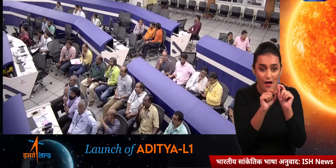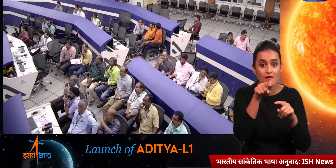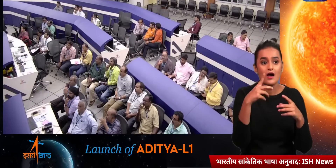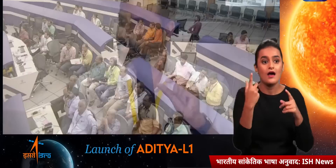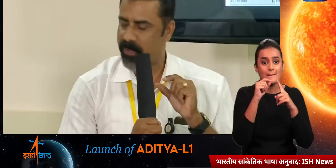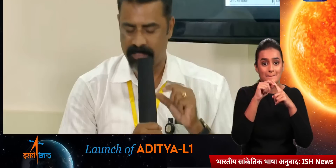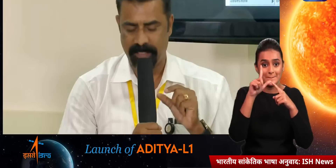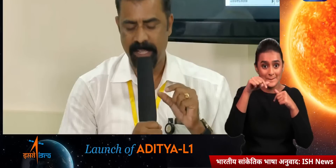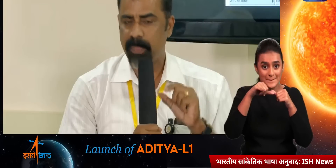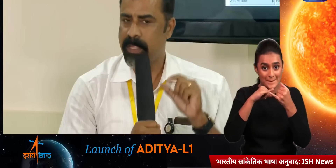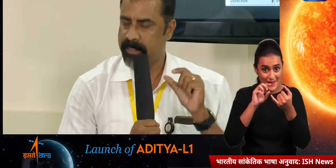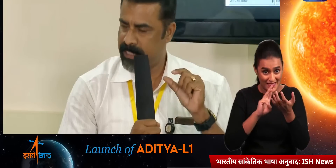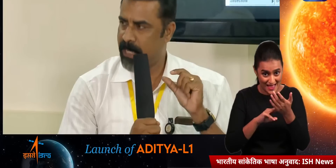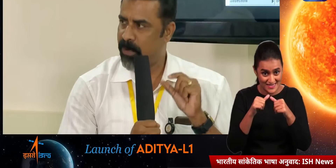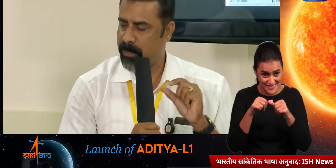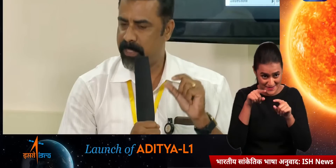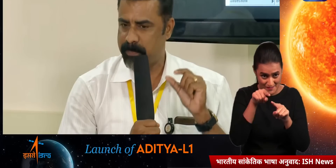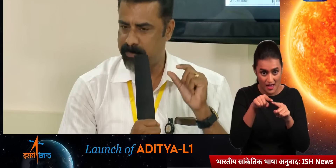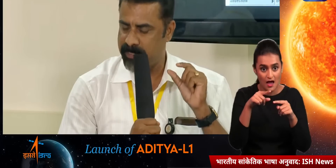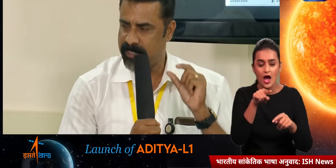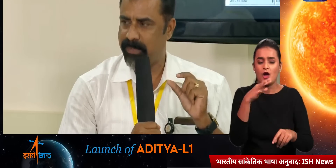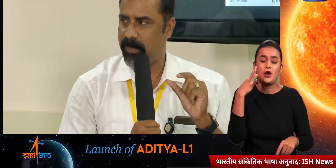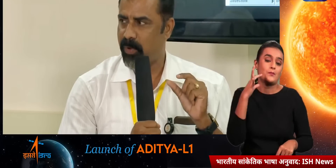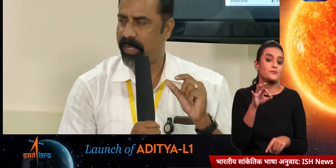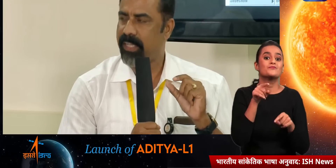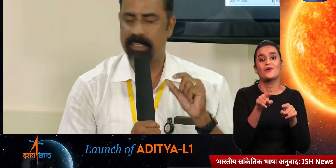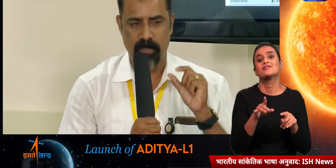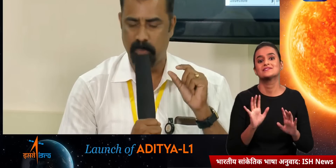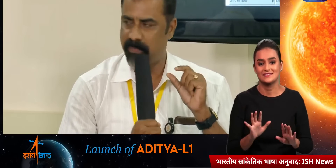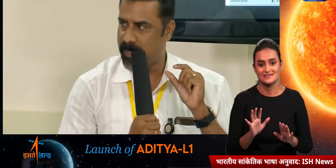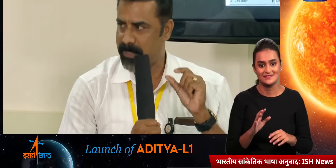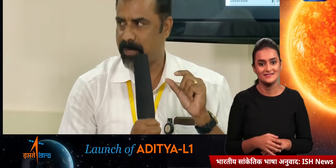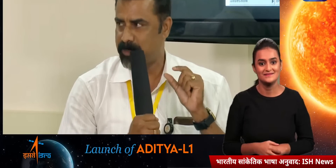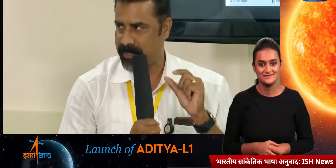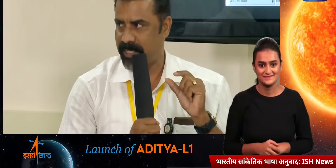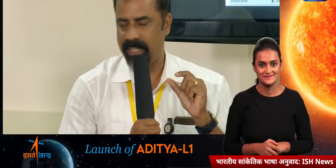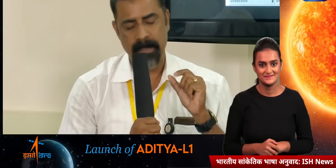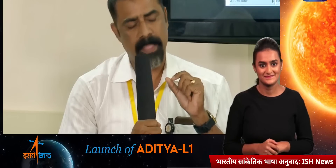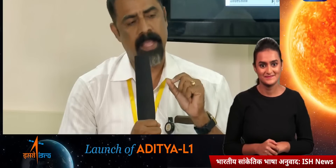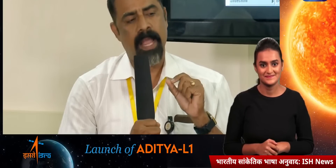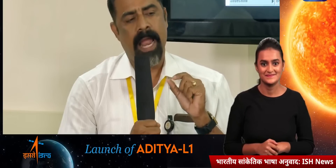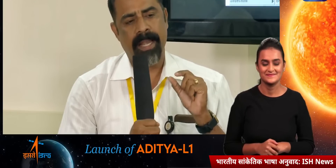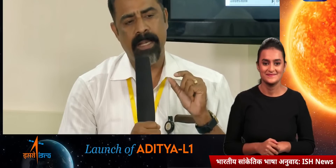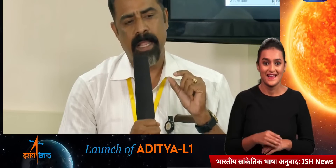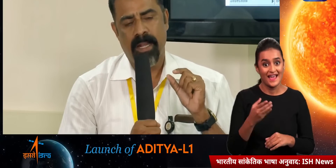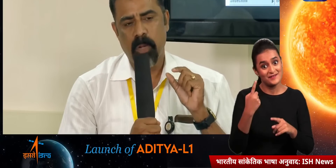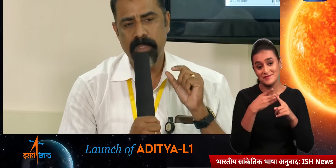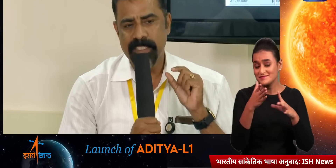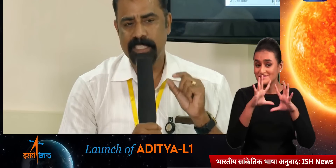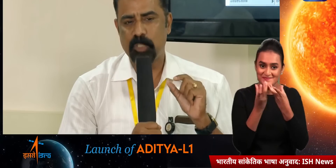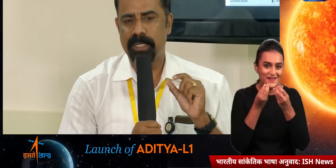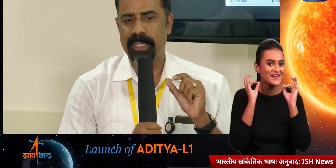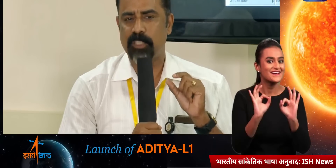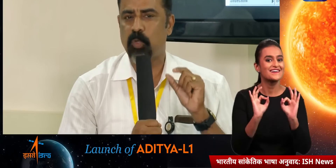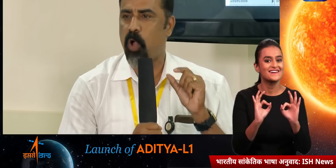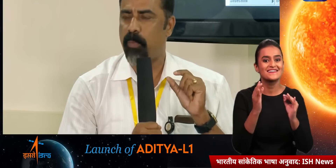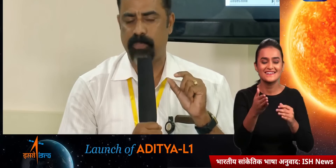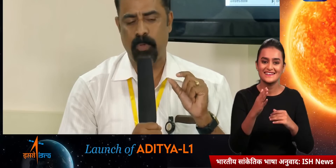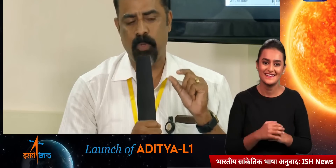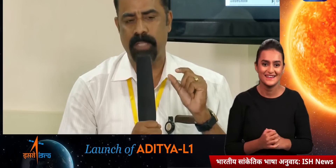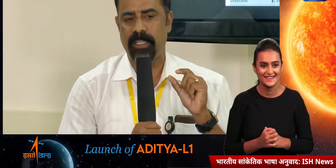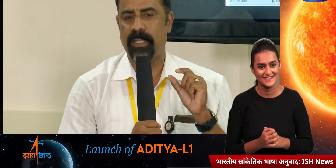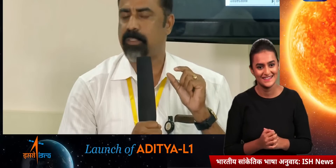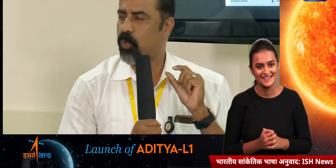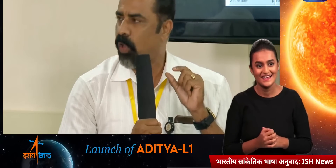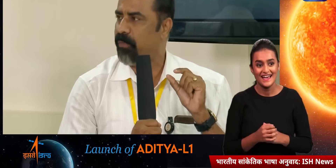Plasma Analyzer Package for Aditya. This is developed by Space Physics Laboratory in support of Vikram Sarabhai Space Center. And now this instrument has two components.